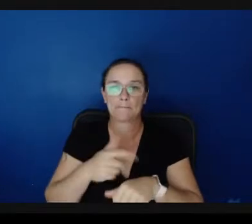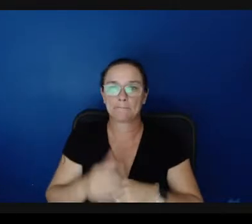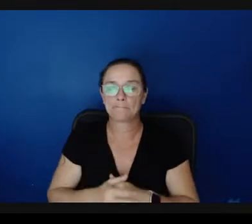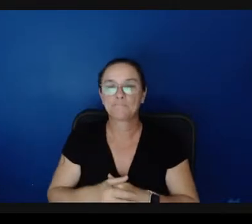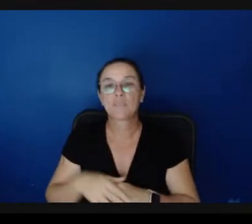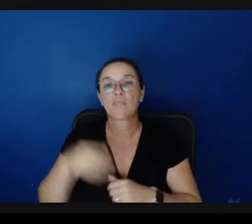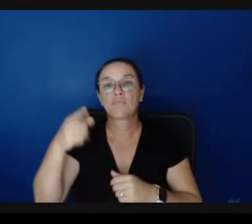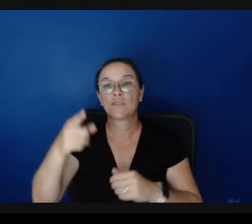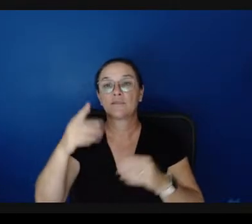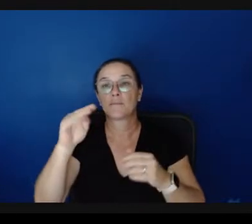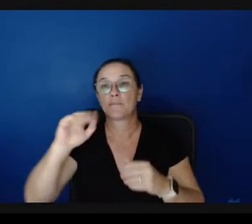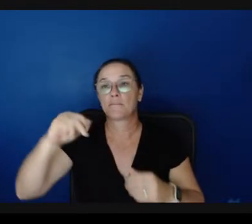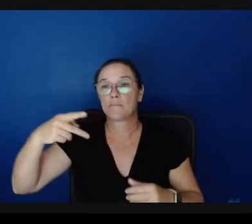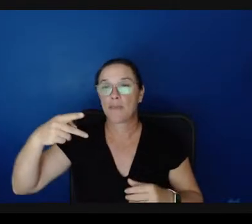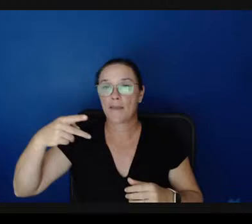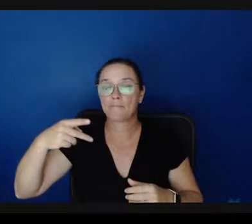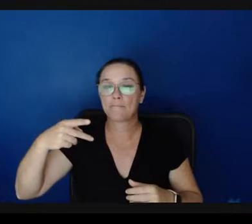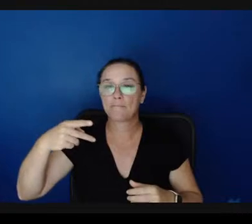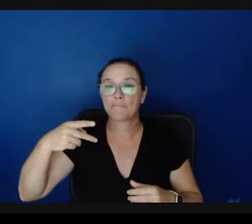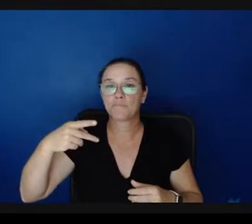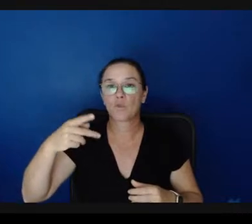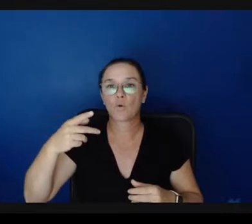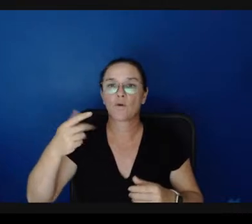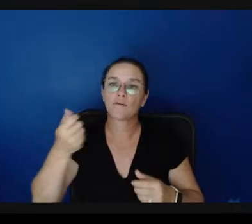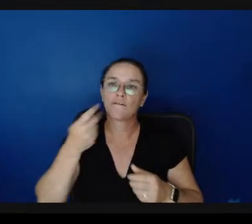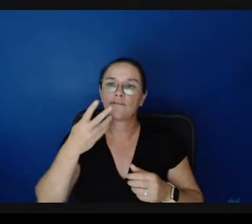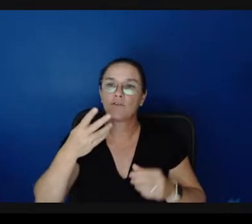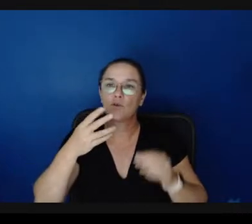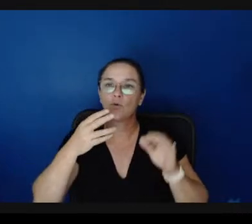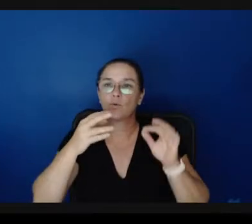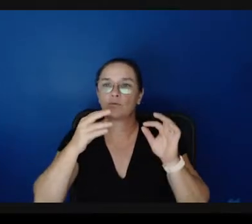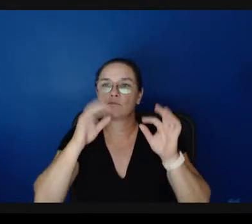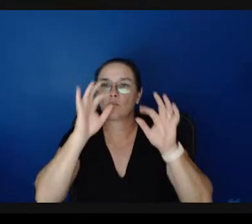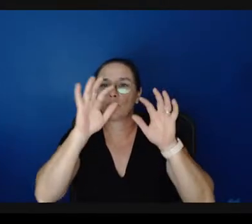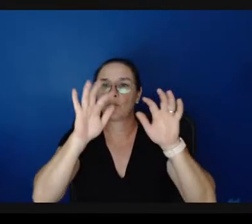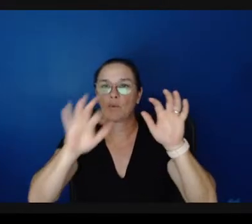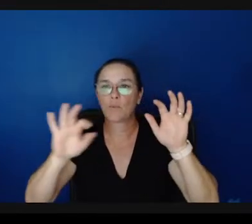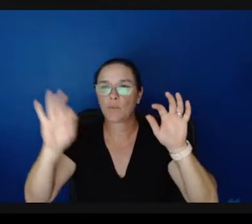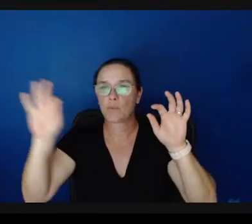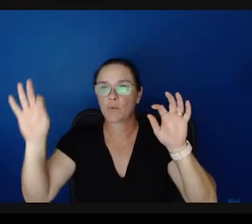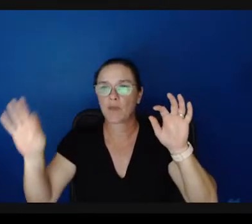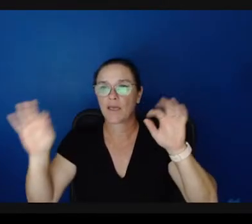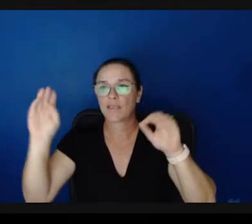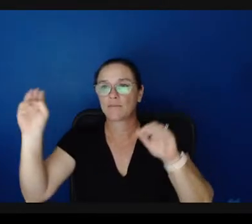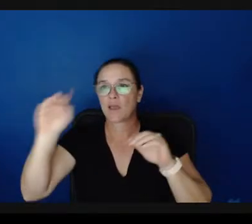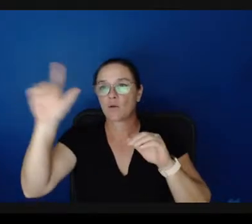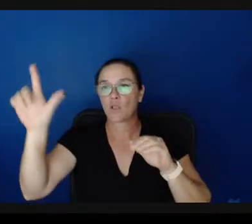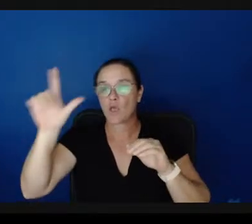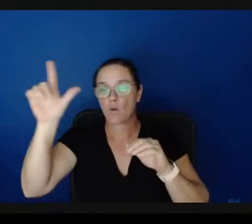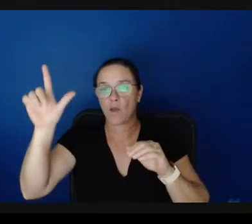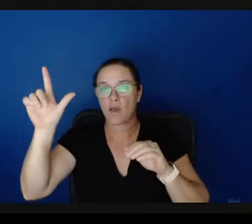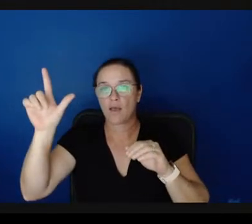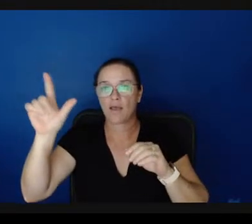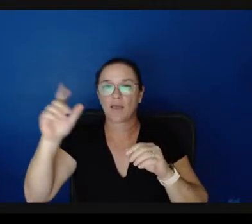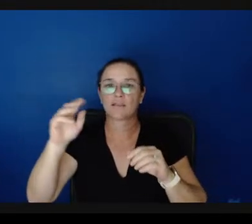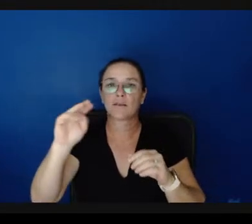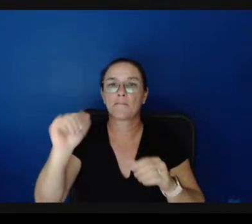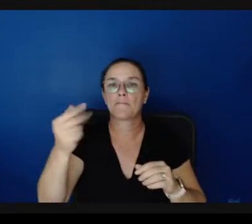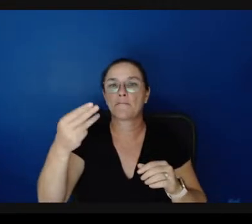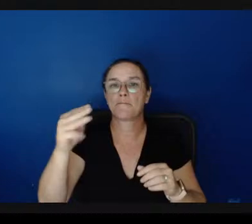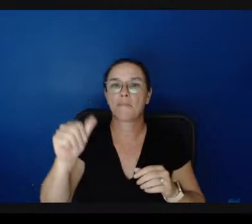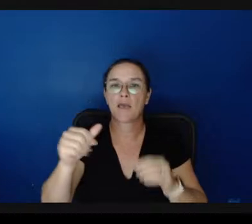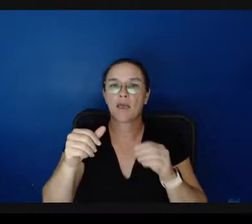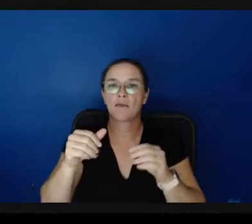map or a couple of plots. At the top is Mauna Loa eruptions. And this is plotted in magma volume per